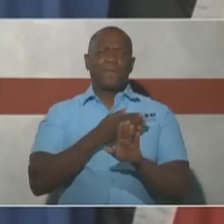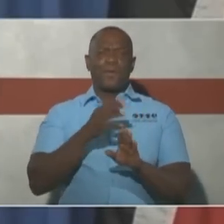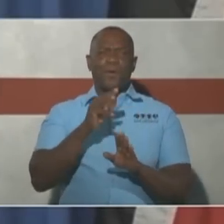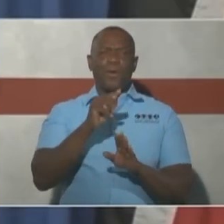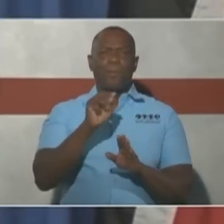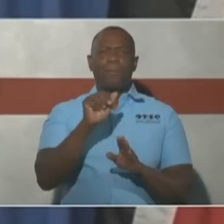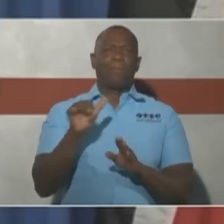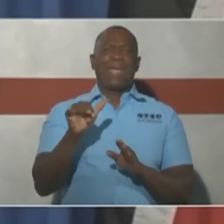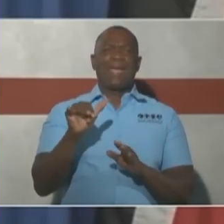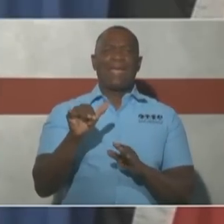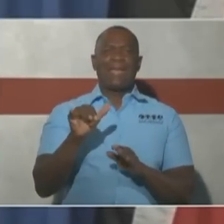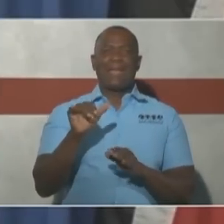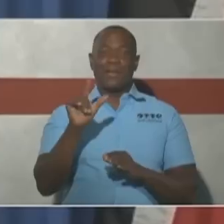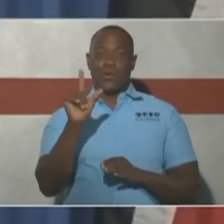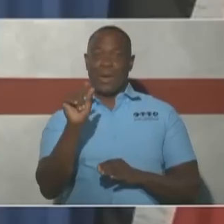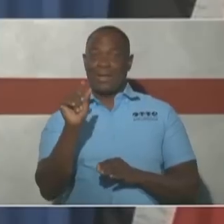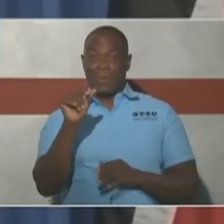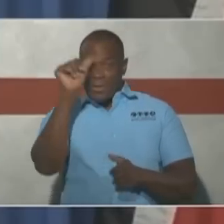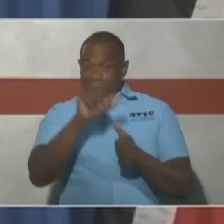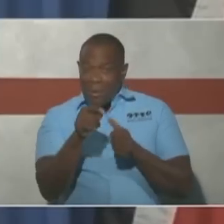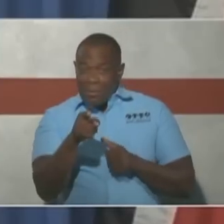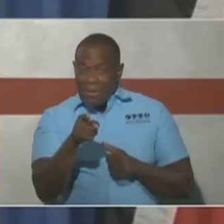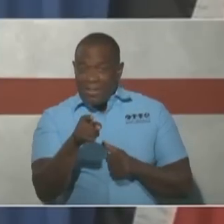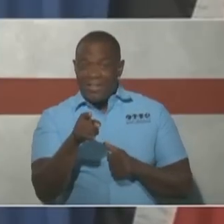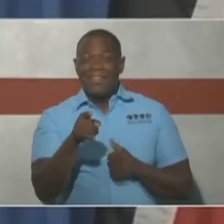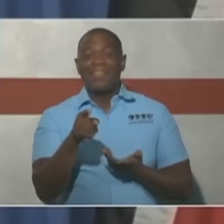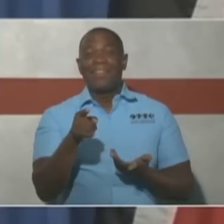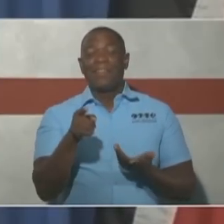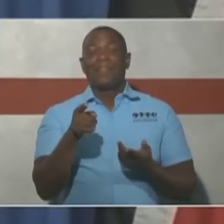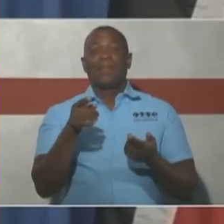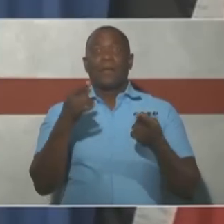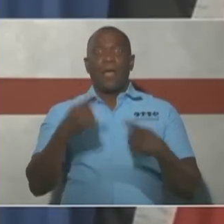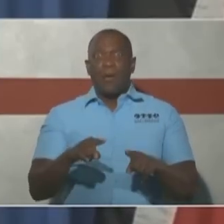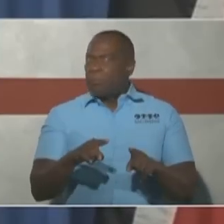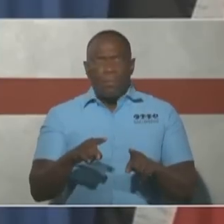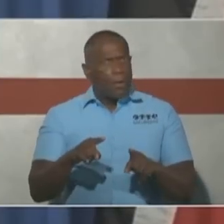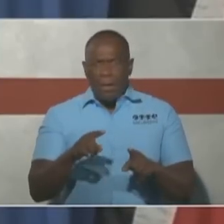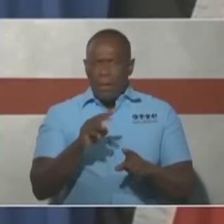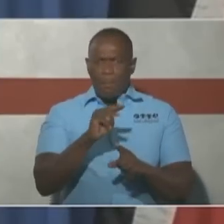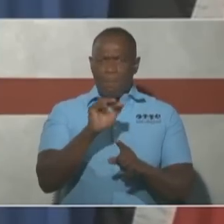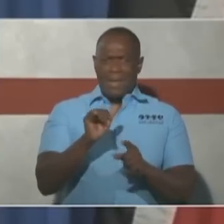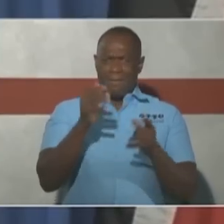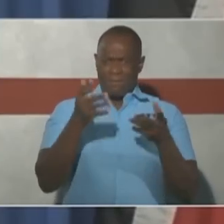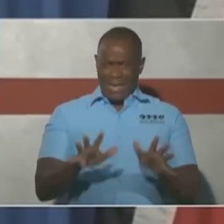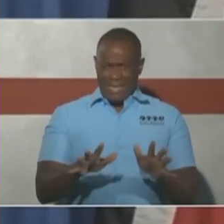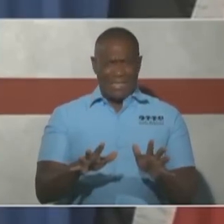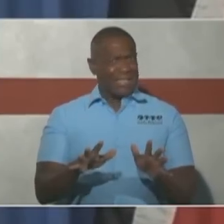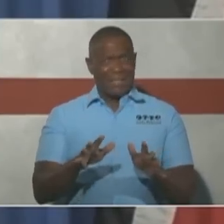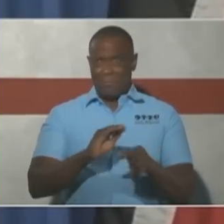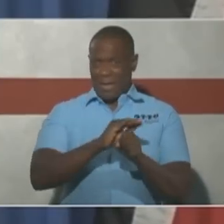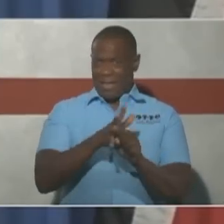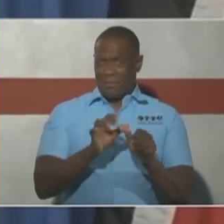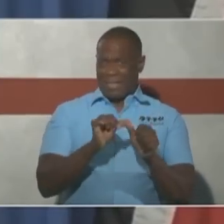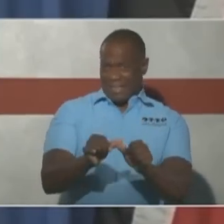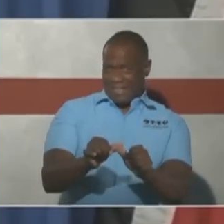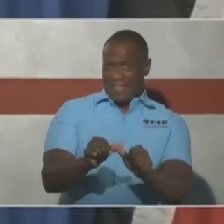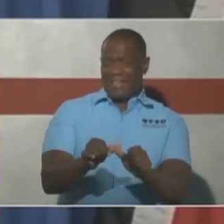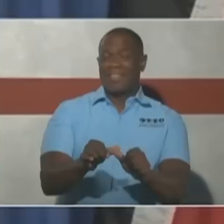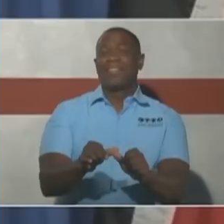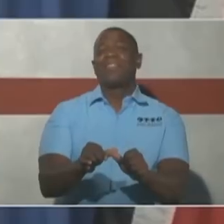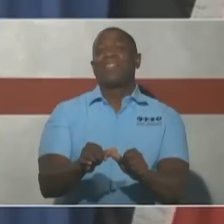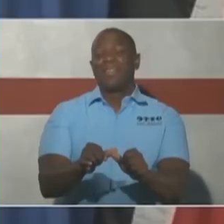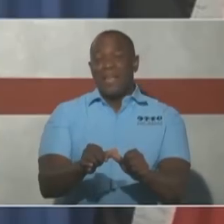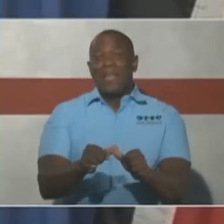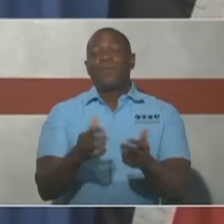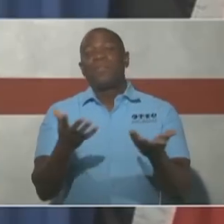of 2020. And then when it appears as though May was going to be a little too soon, we start